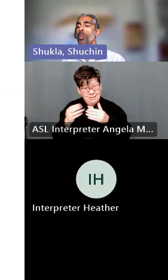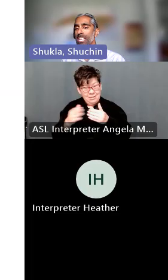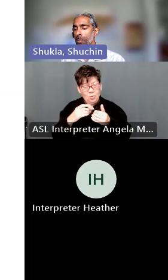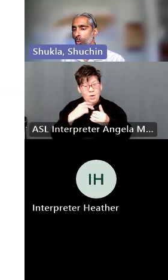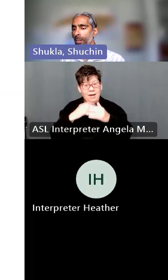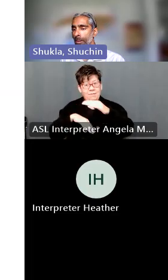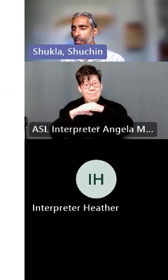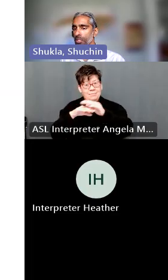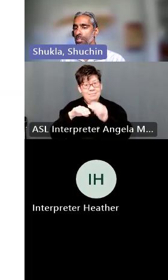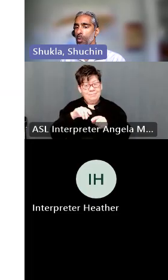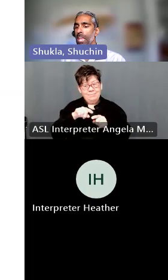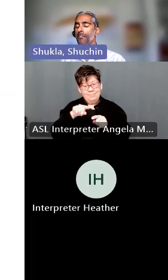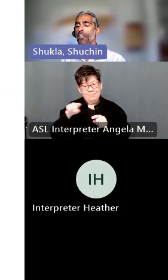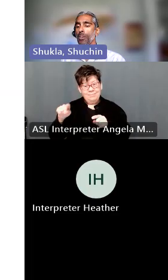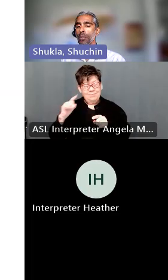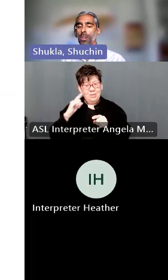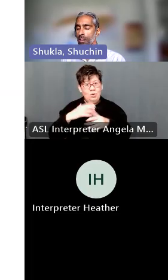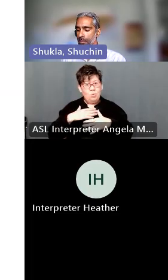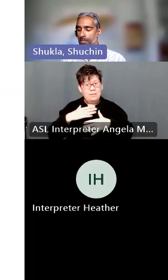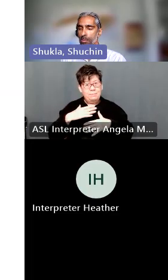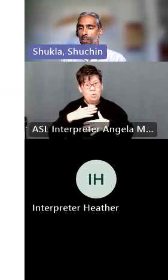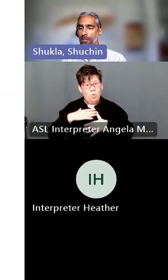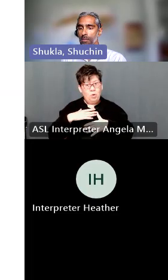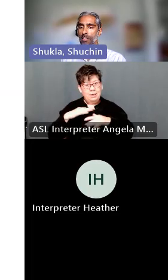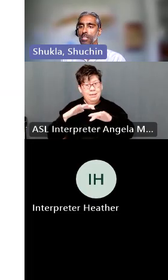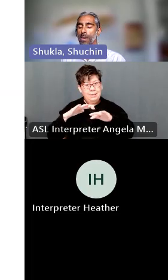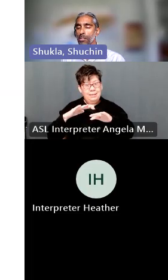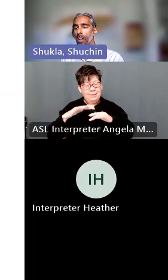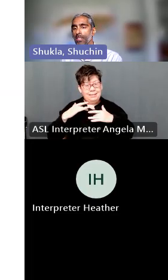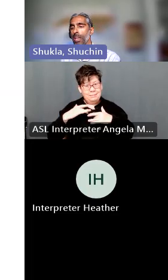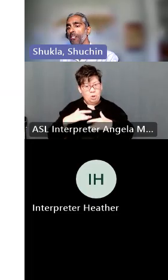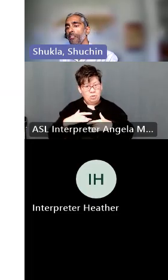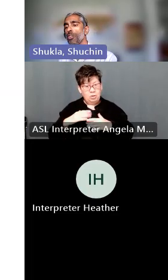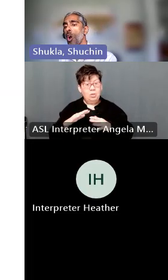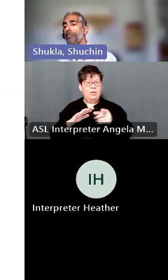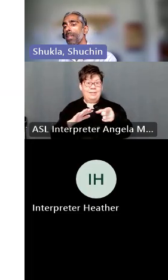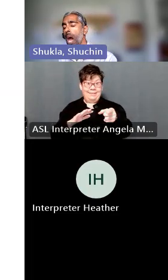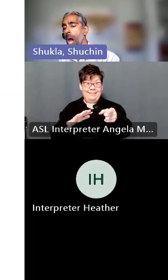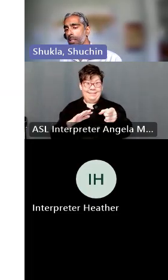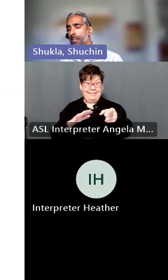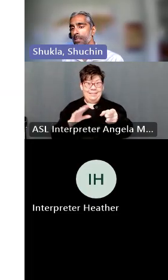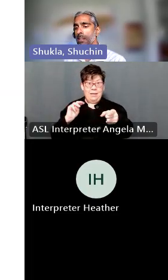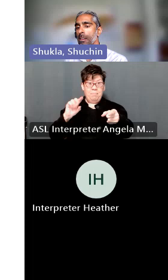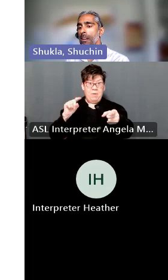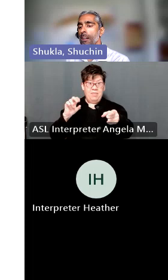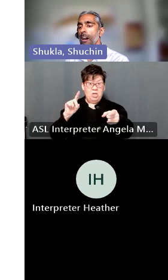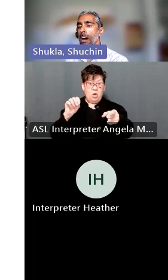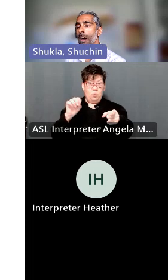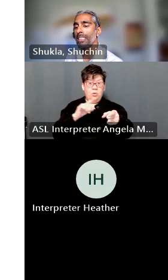effect of respiratory depression. So even if you don't, yeah, there's my drawing. So even if you go beyond